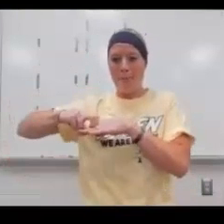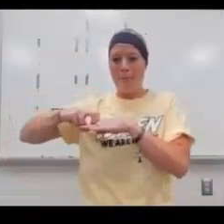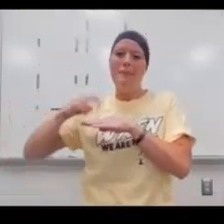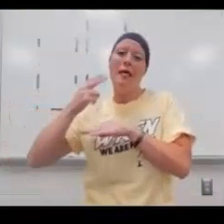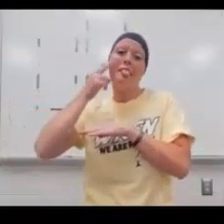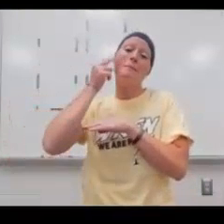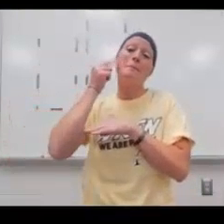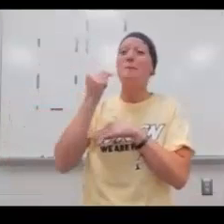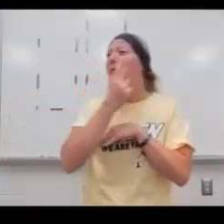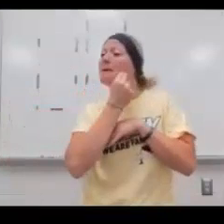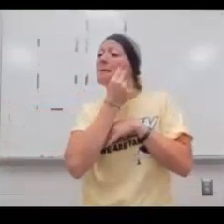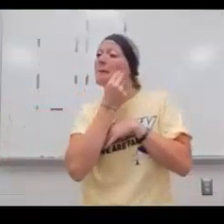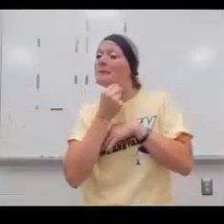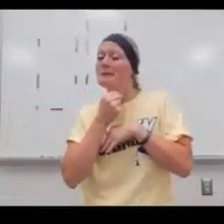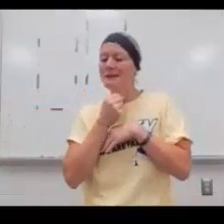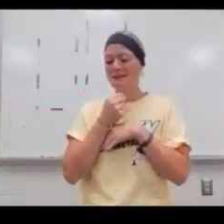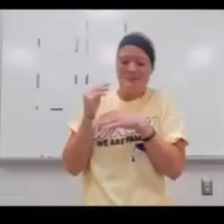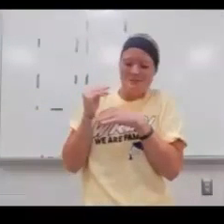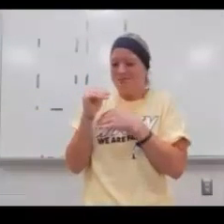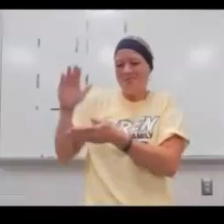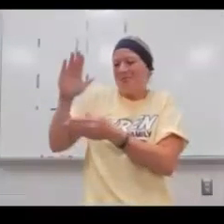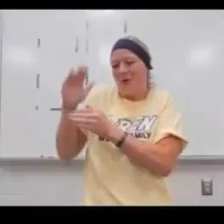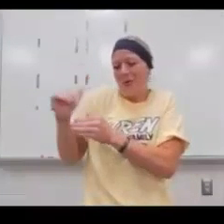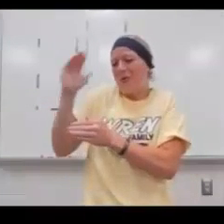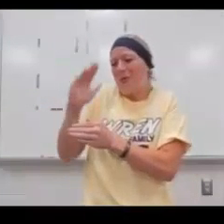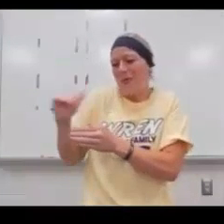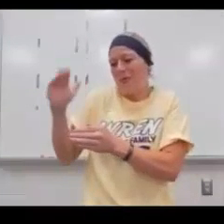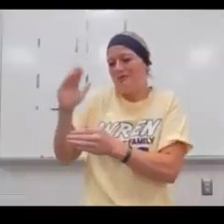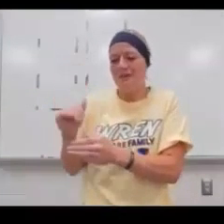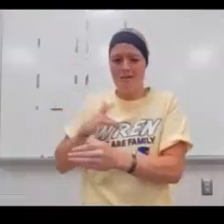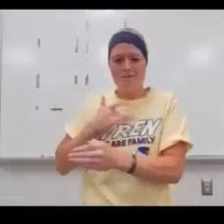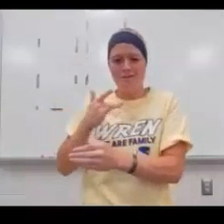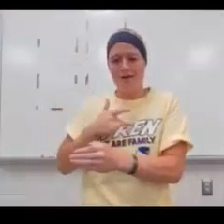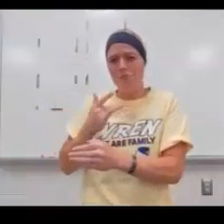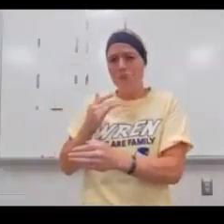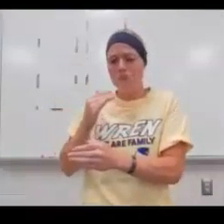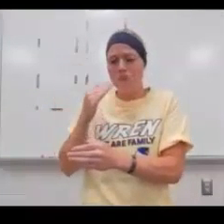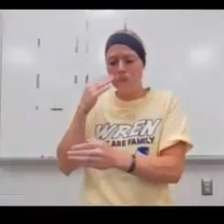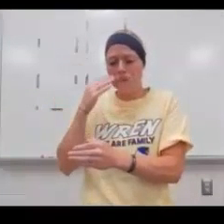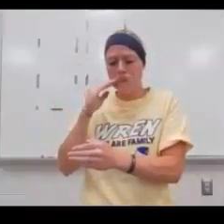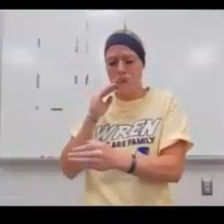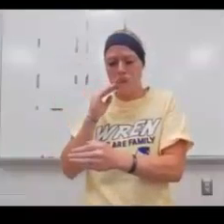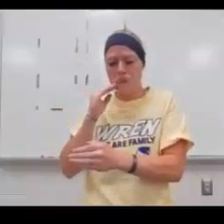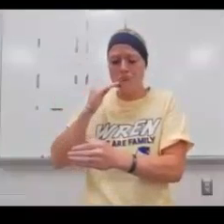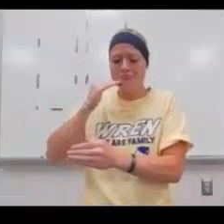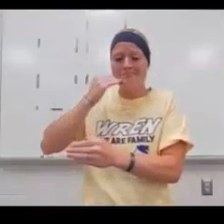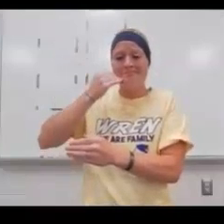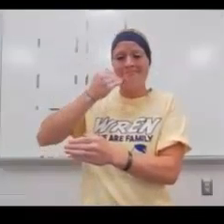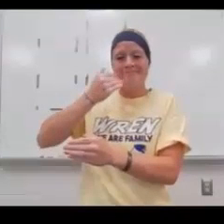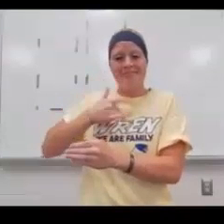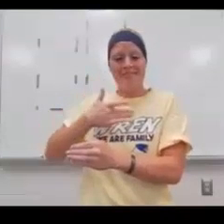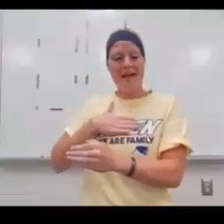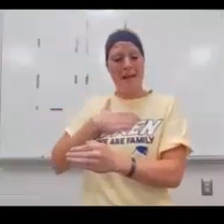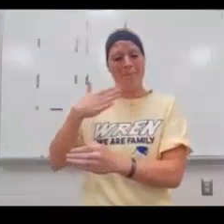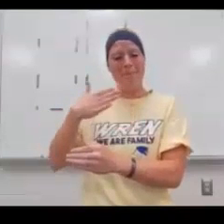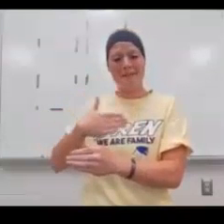the dogs do? They would jump up and lick their faces, and they could pet them.